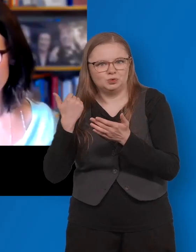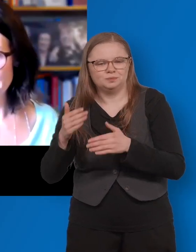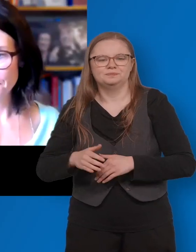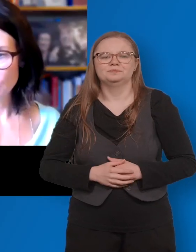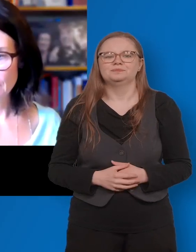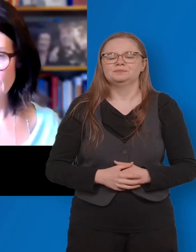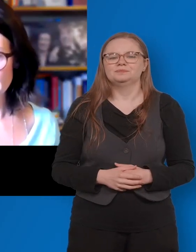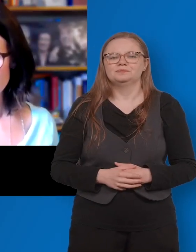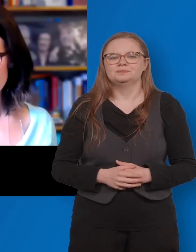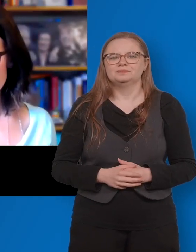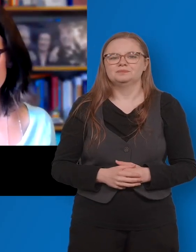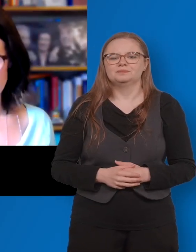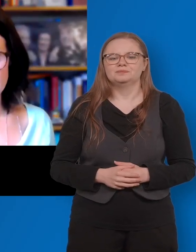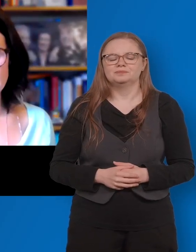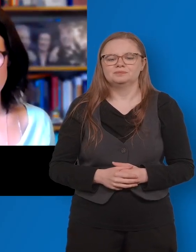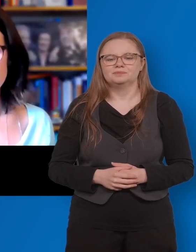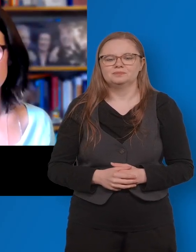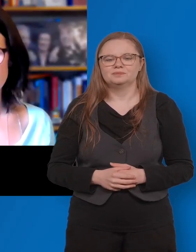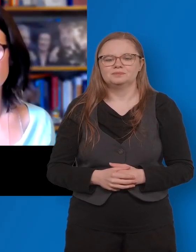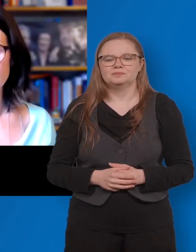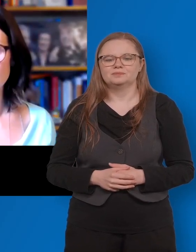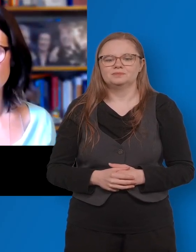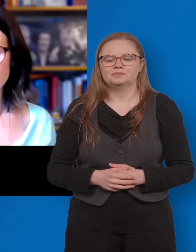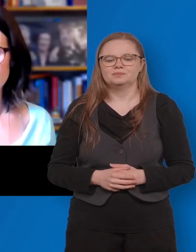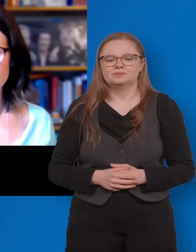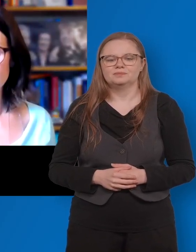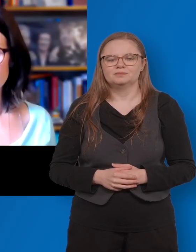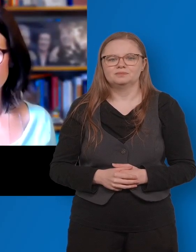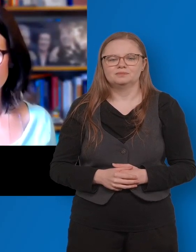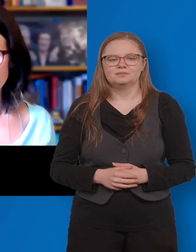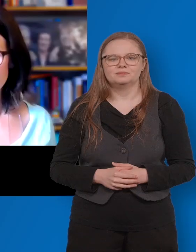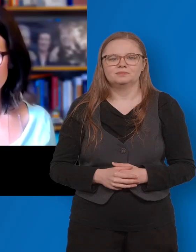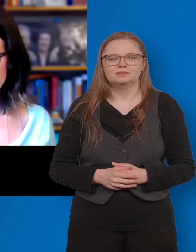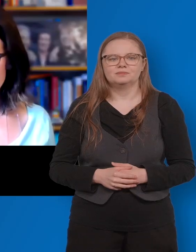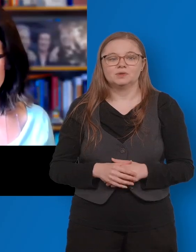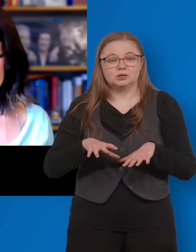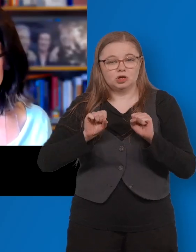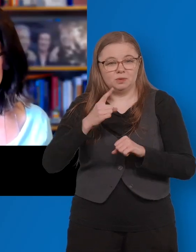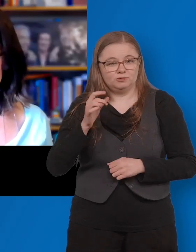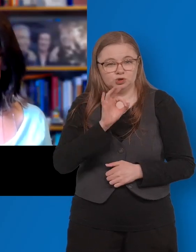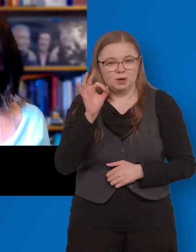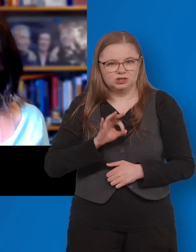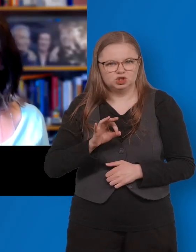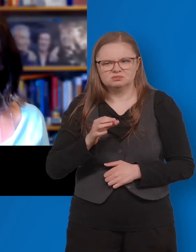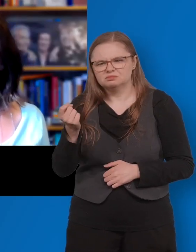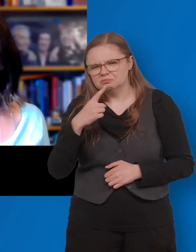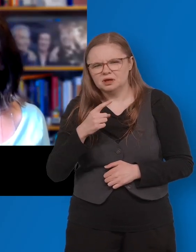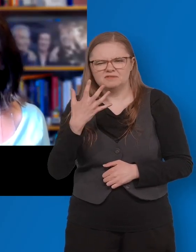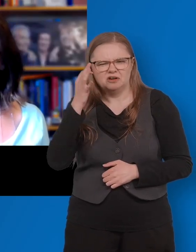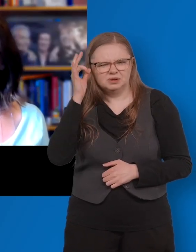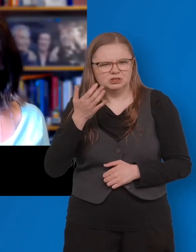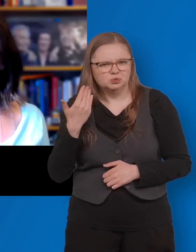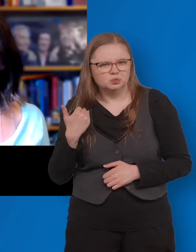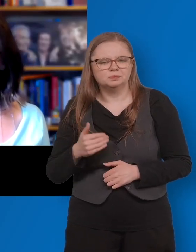now. So I'll start with the first question that came in about 5 minutes ago.